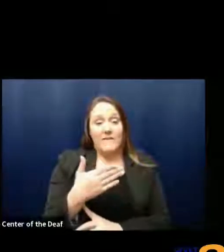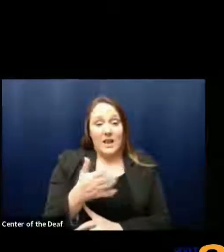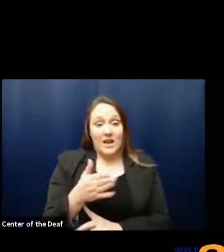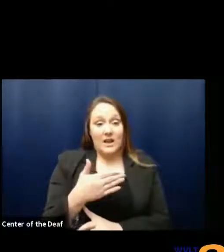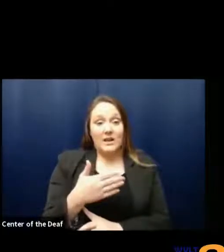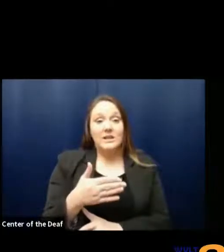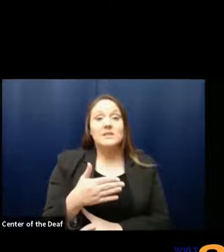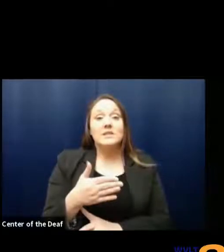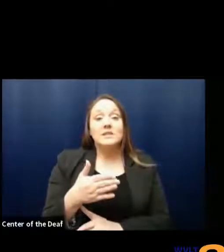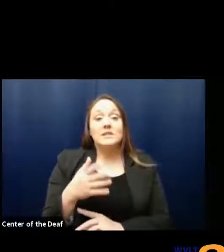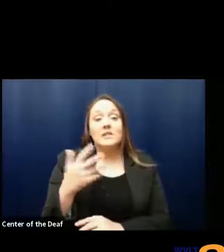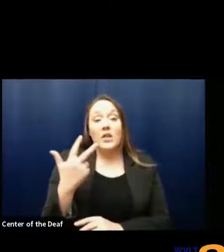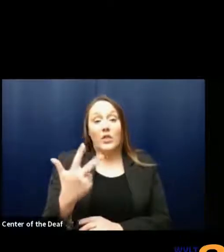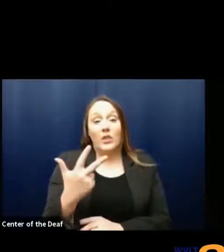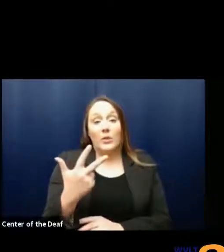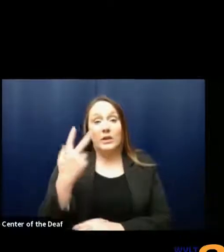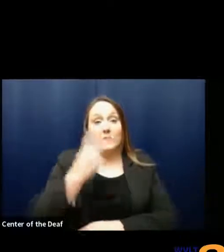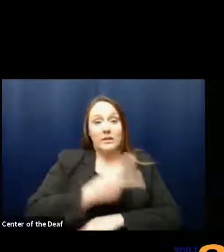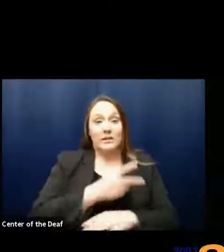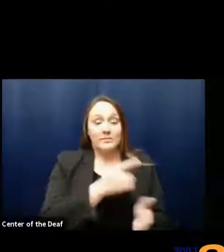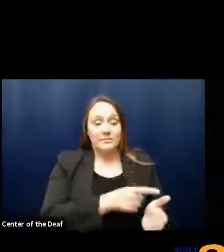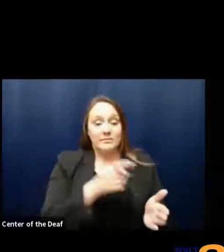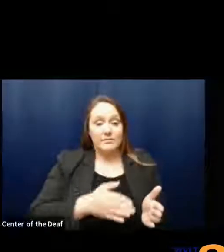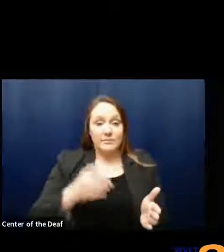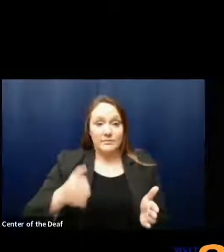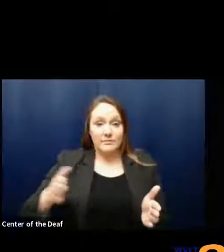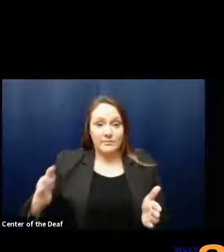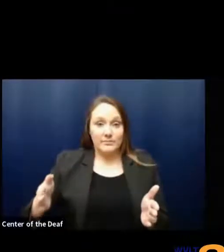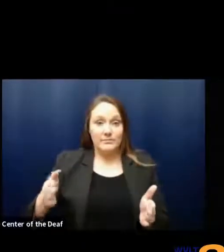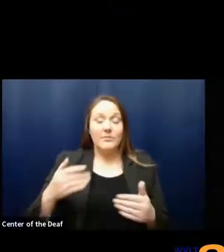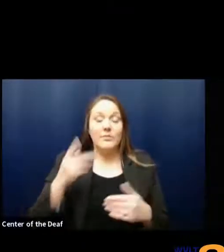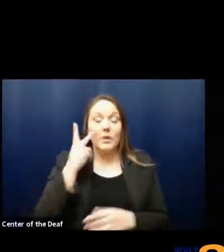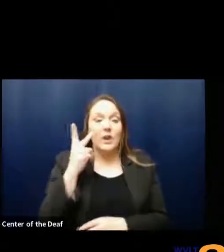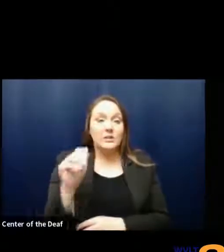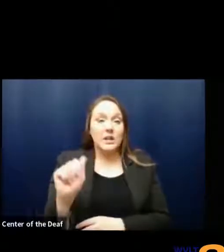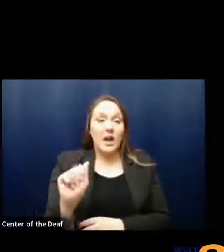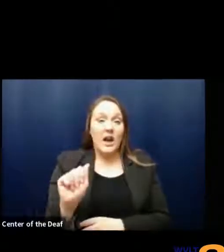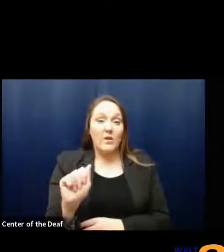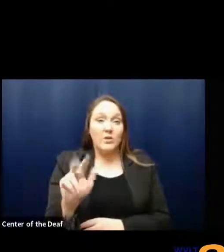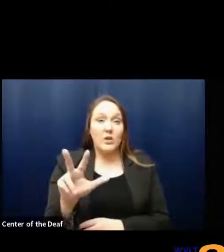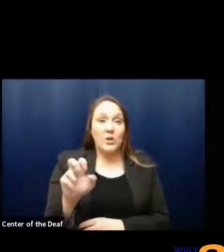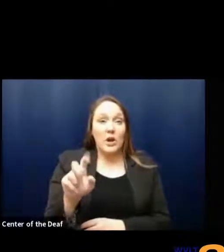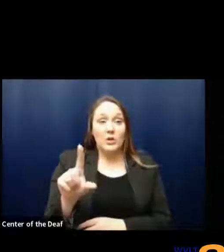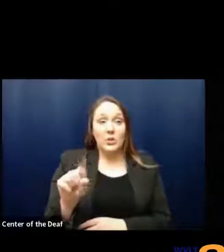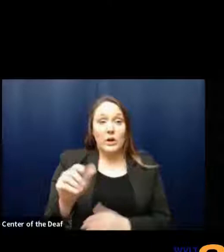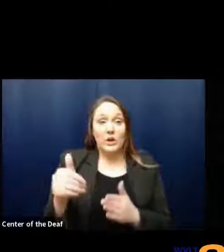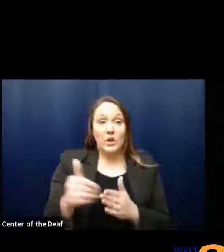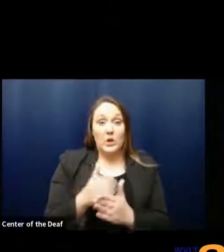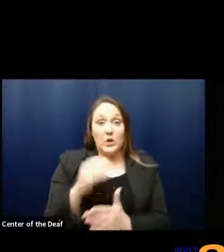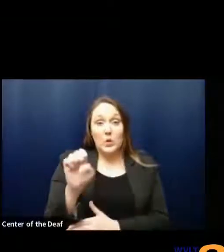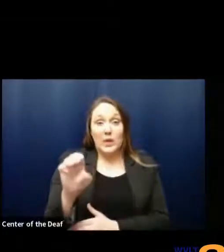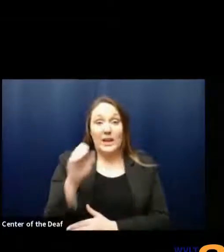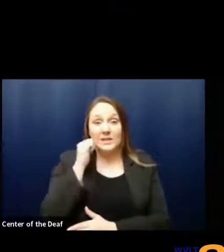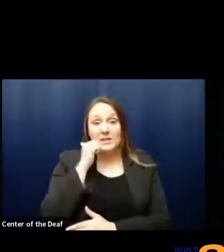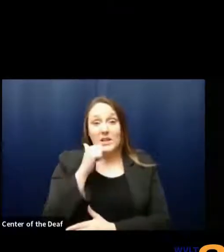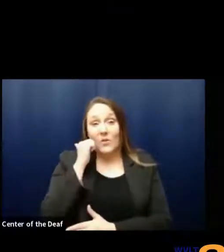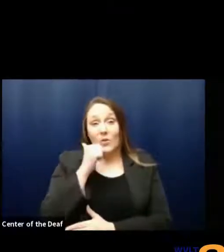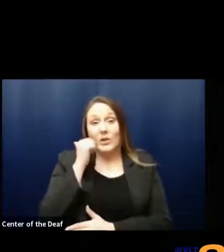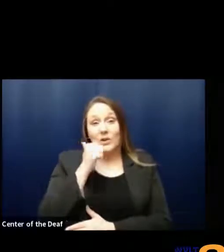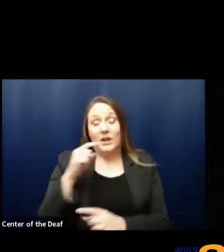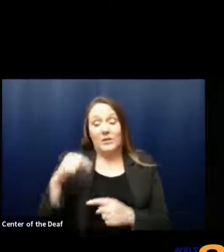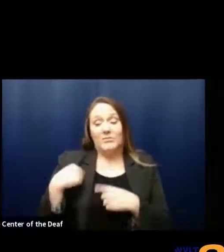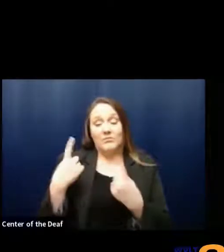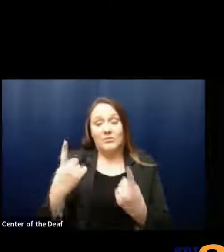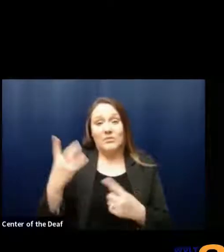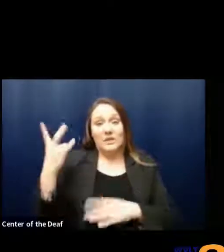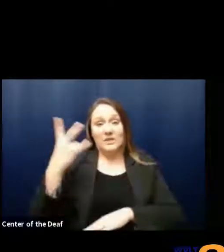were consecutive day trends, We saw an average of 320 new cases per day over the past 7 days, and that